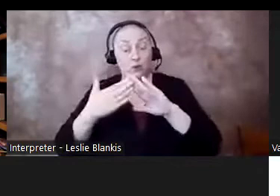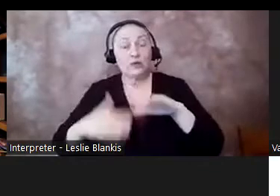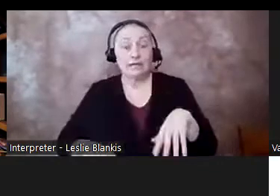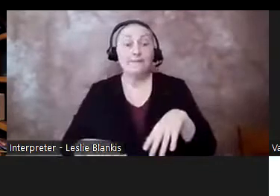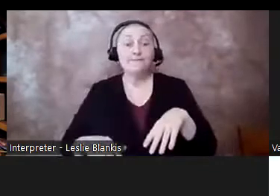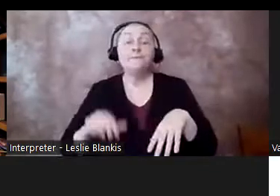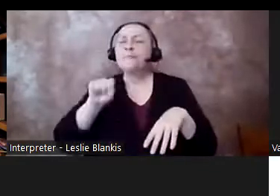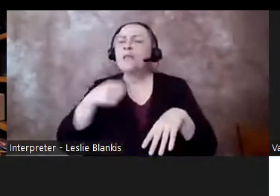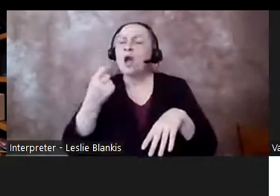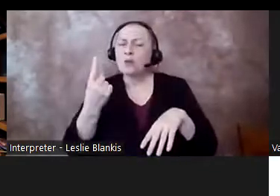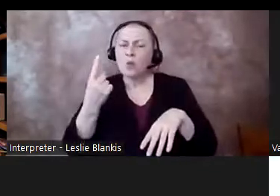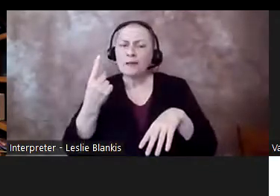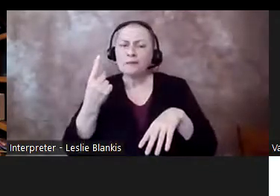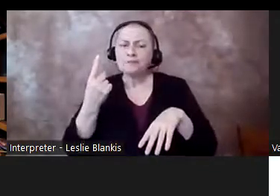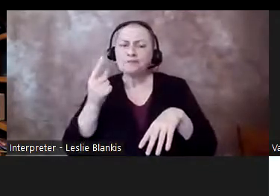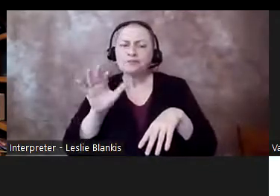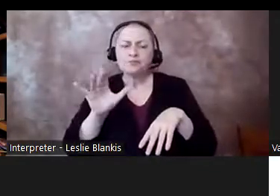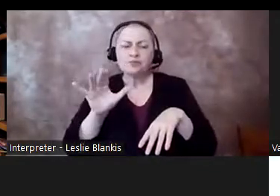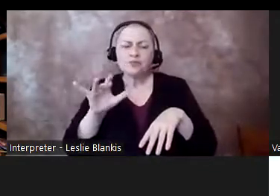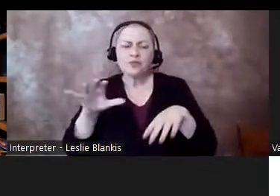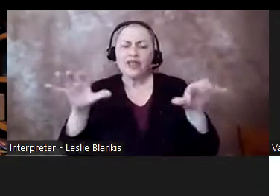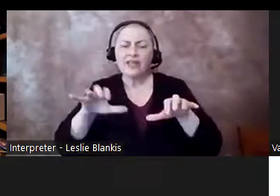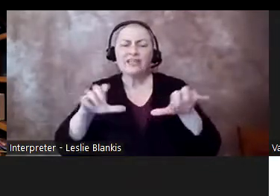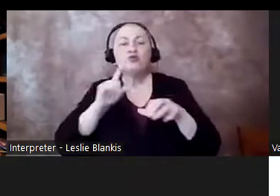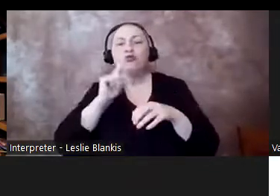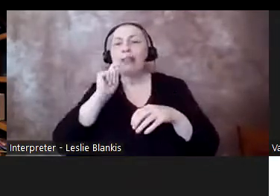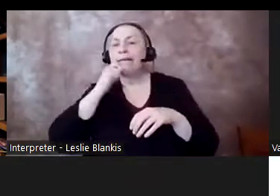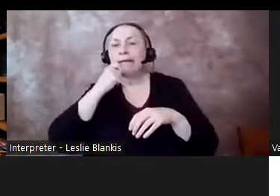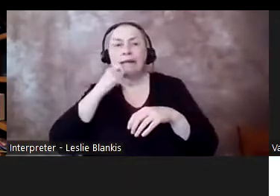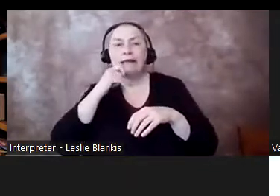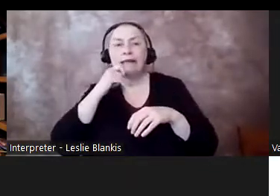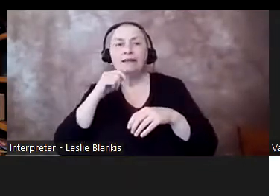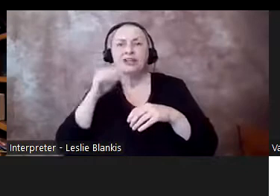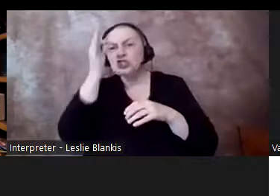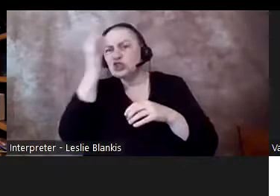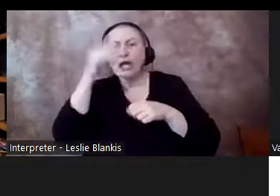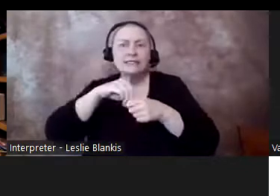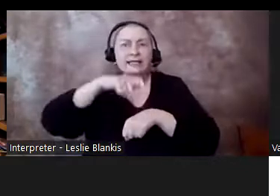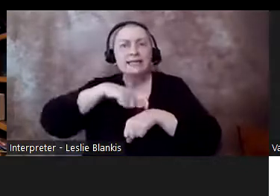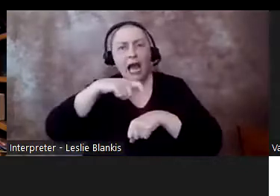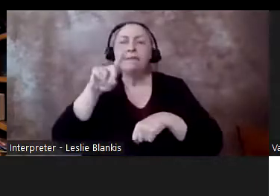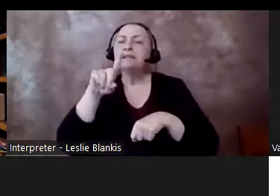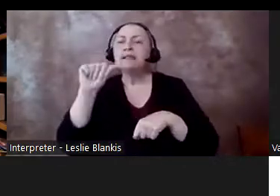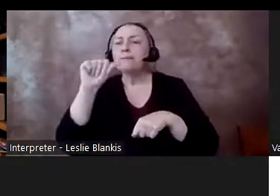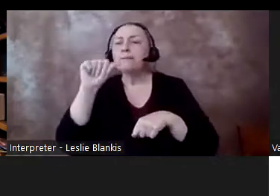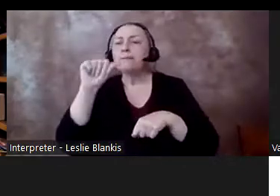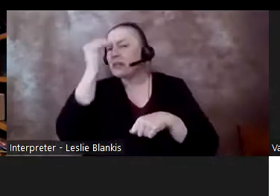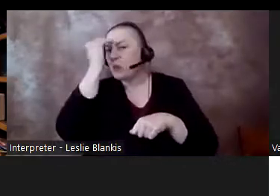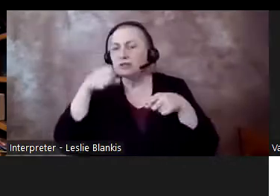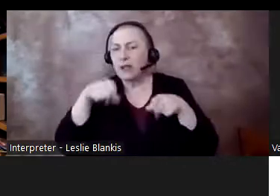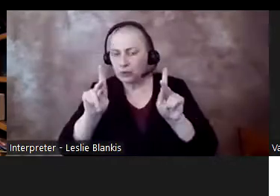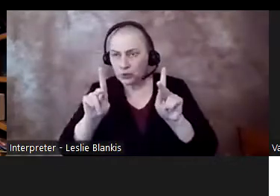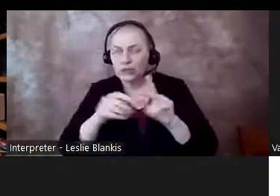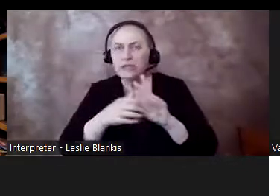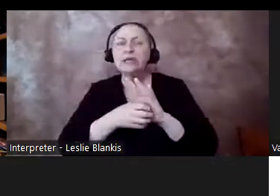Another one is they did a really neat just-in-time disability awareness opportunity